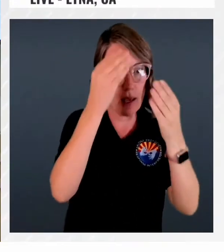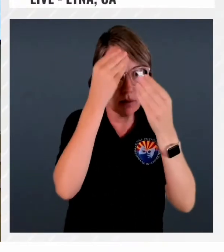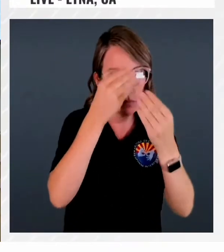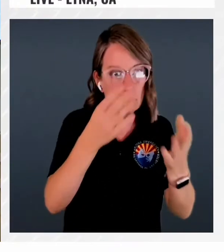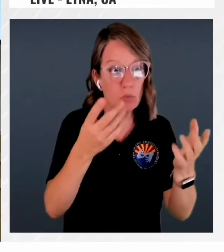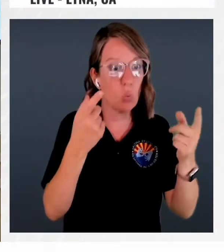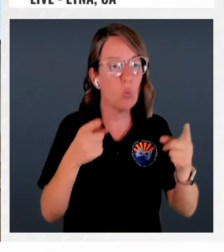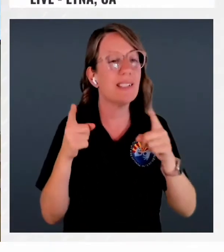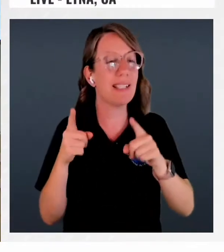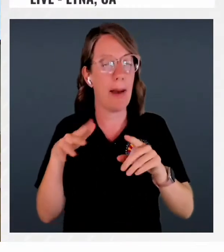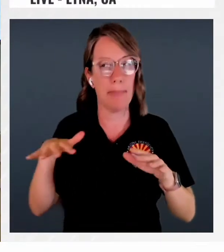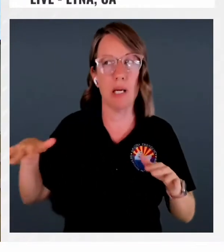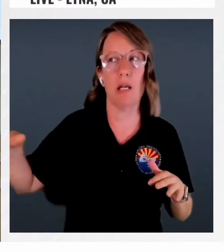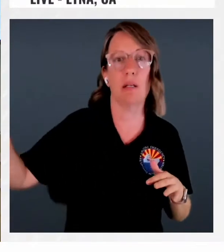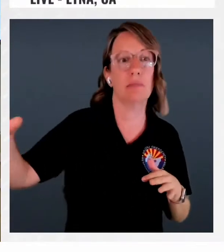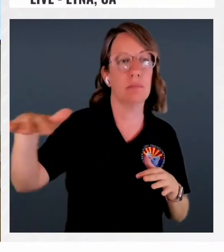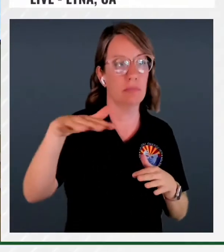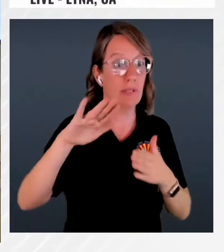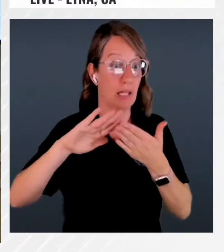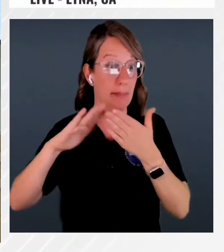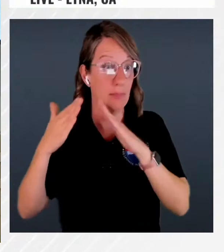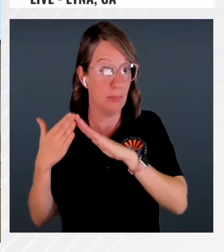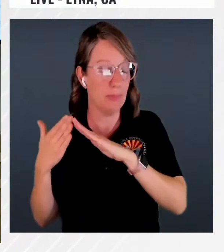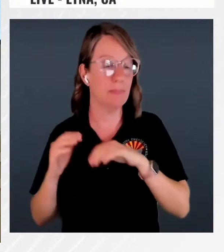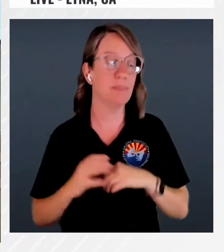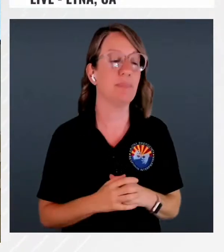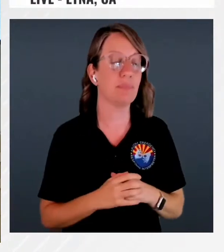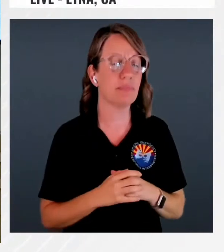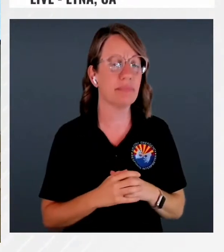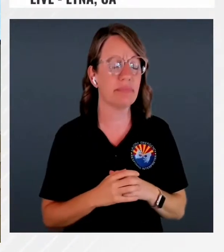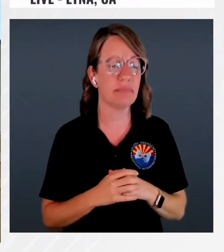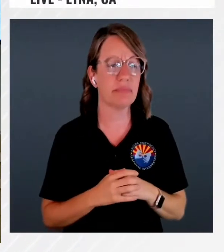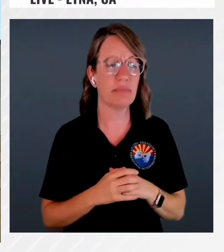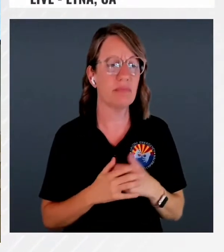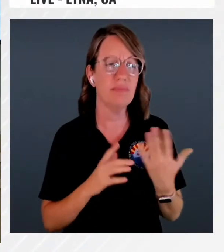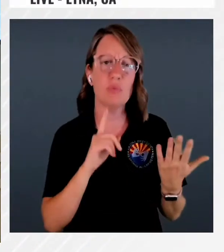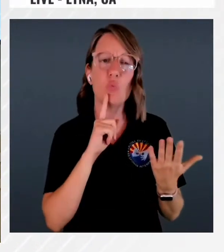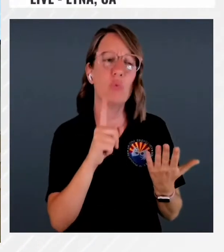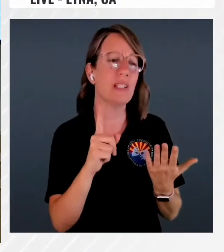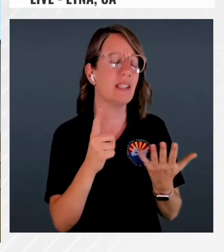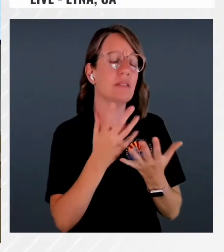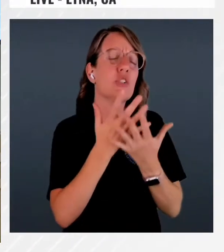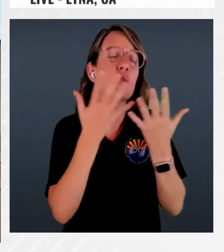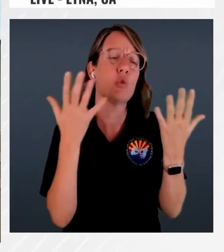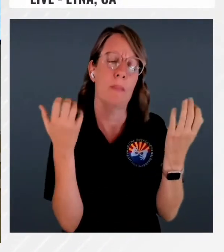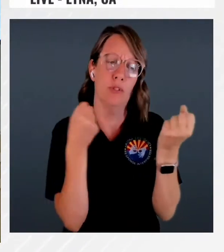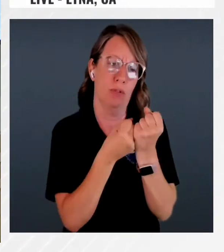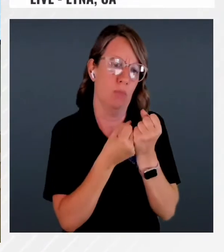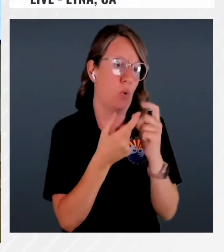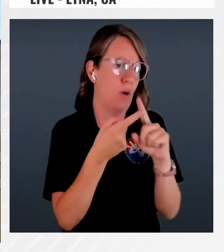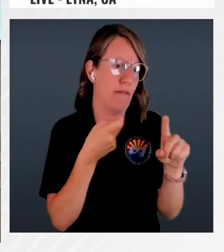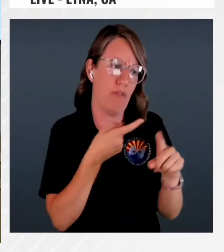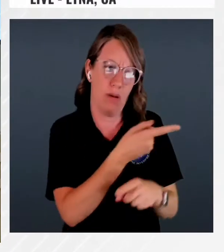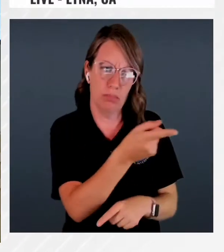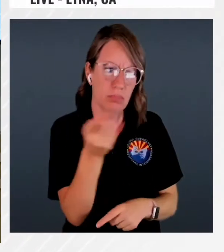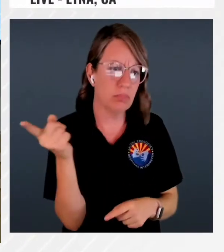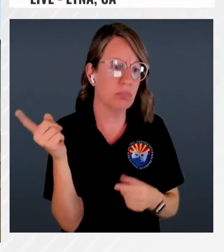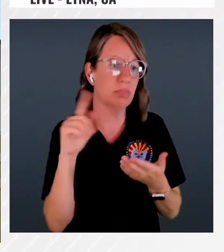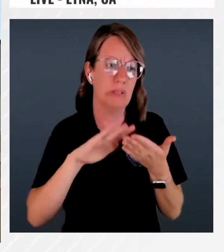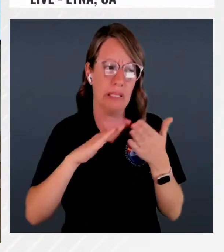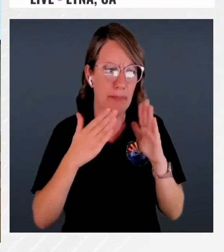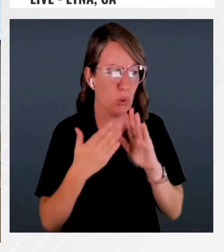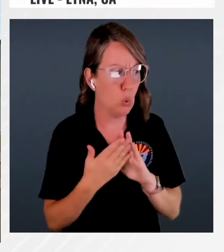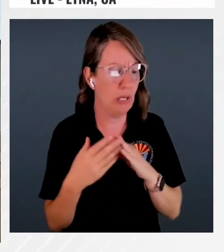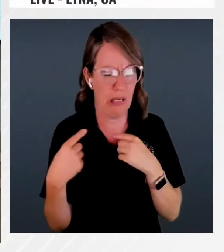field. First, want to acknowledge just all of the support that we've had from the community over the last several days. I know it's